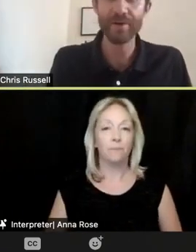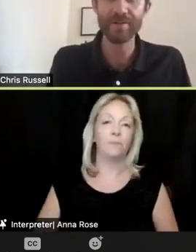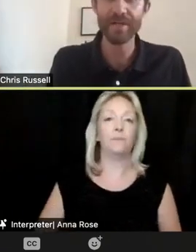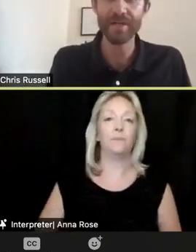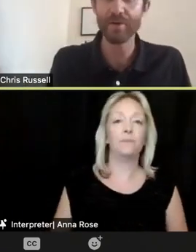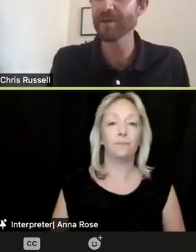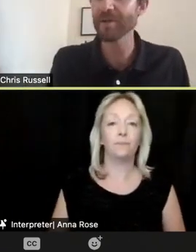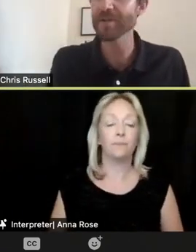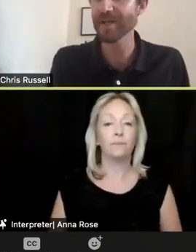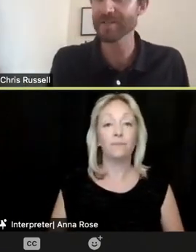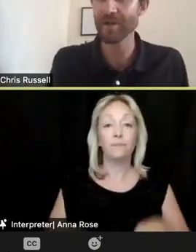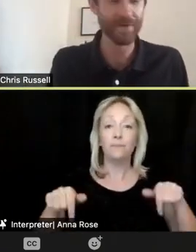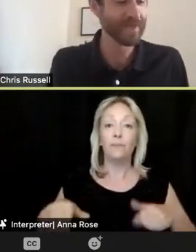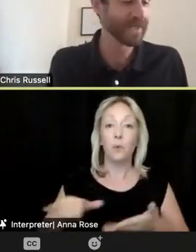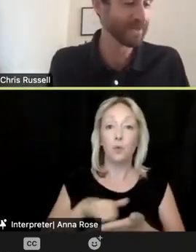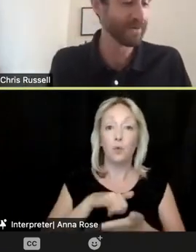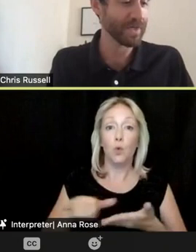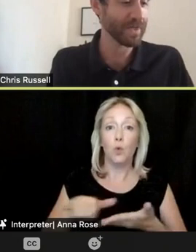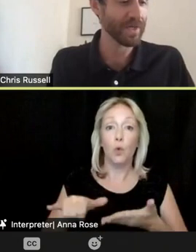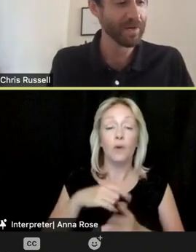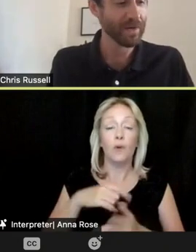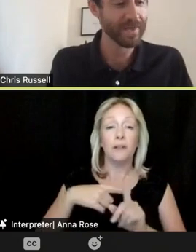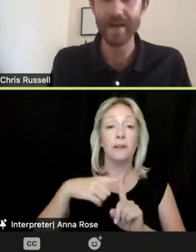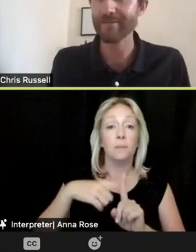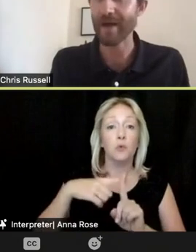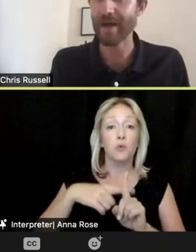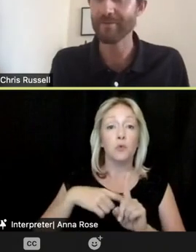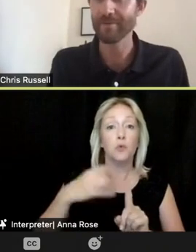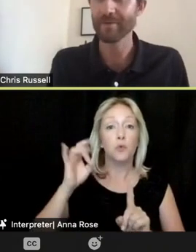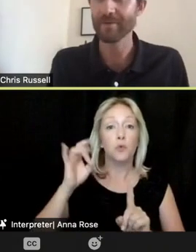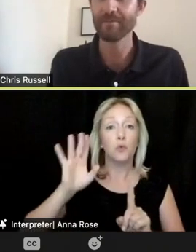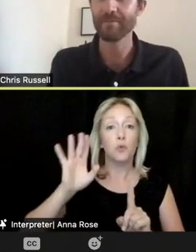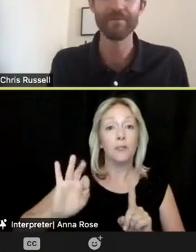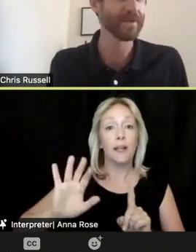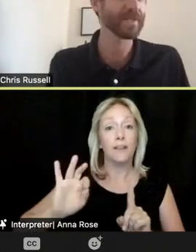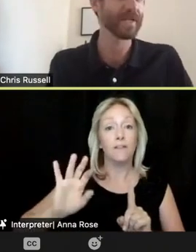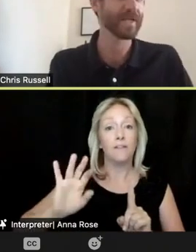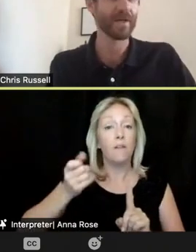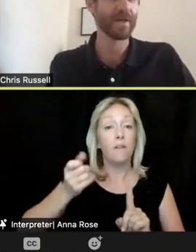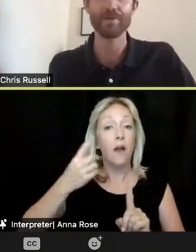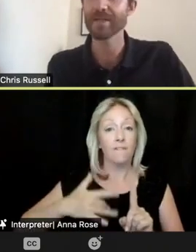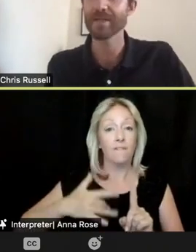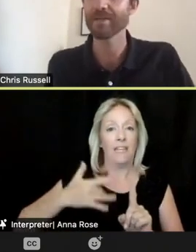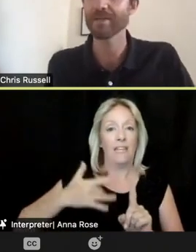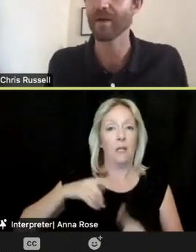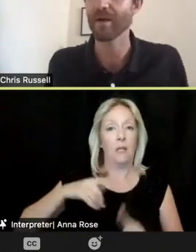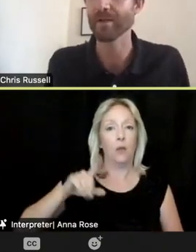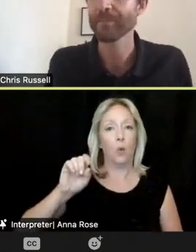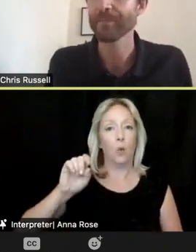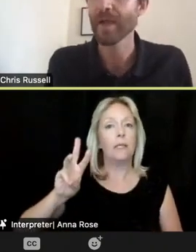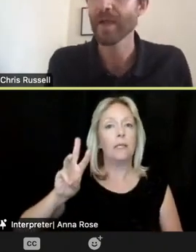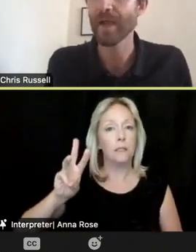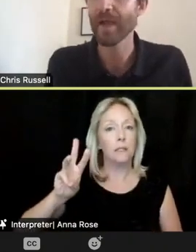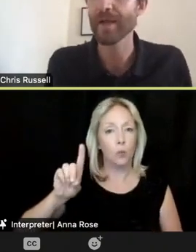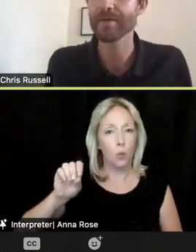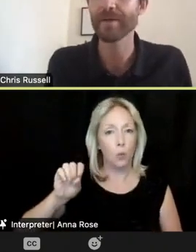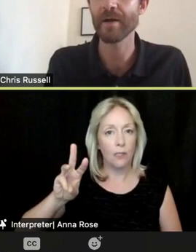it's 106, or it feels like it's 106 degrees here. It's 95, but it feels like it's 106